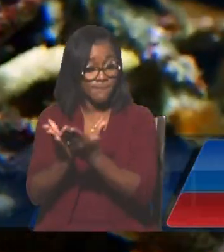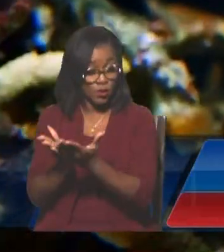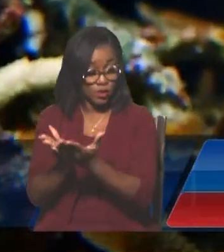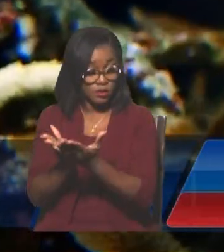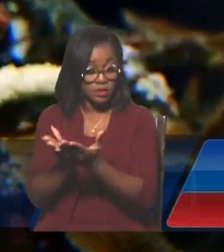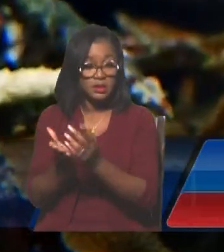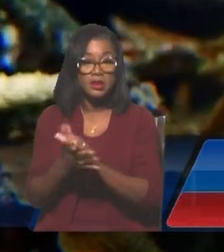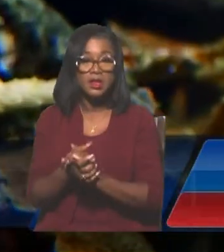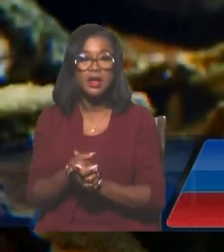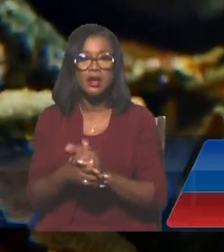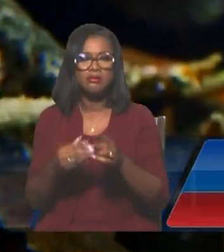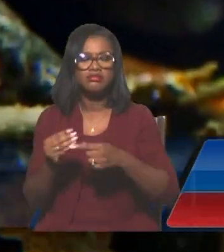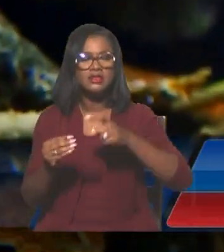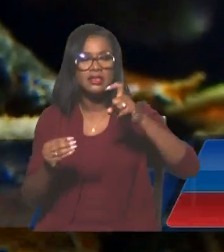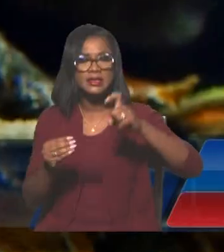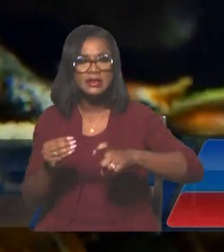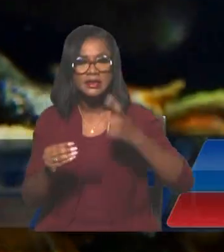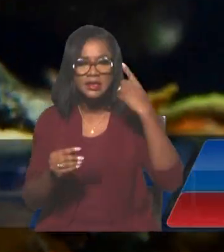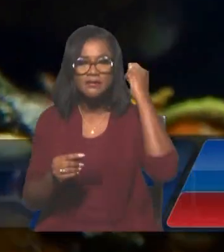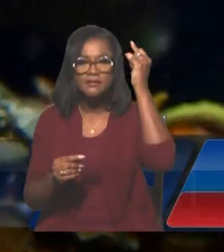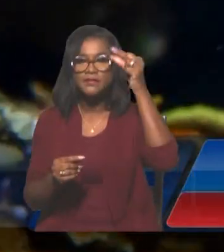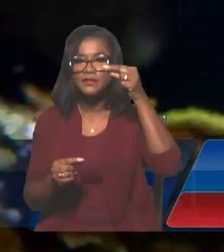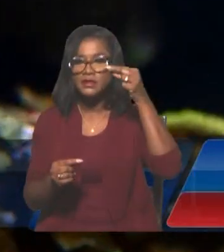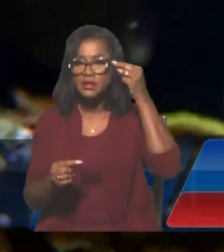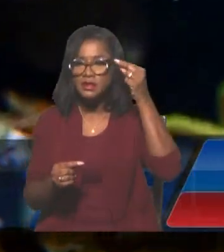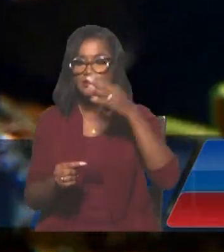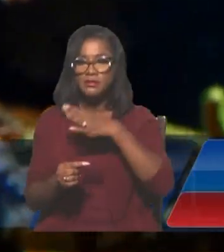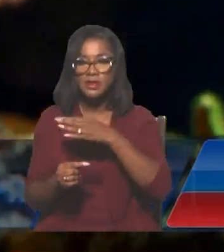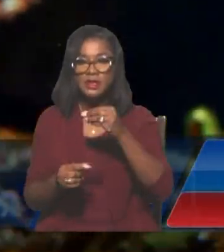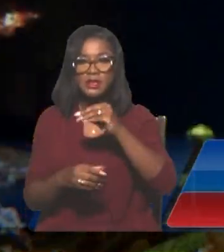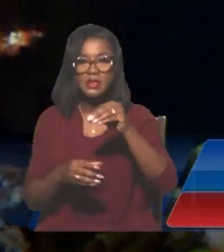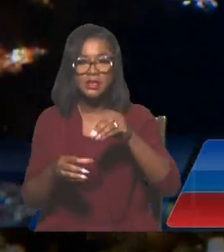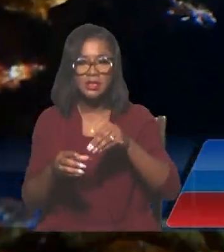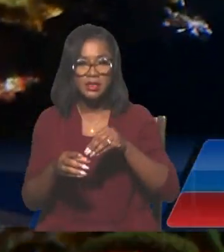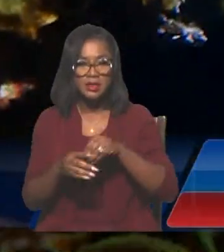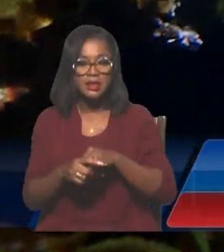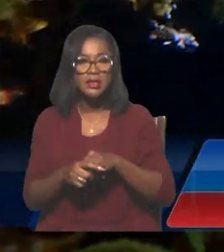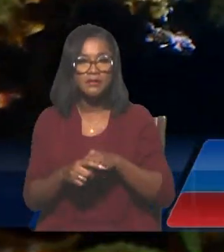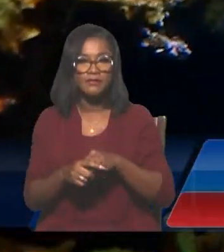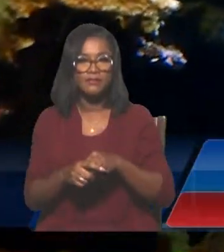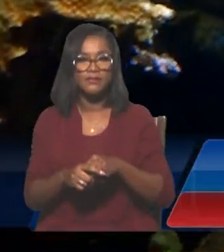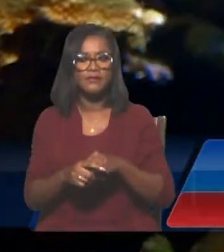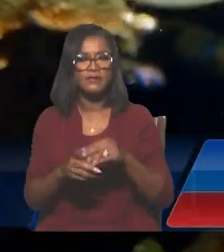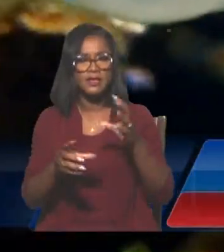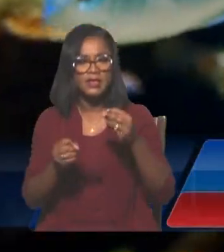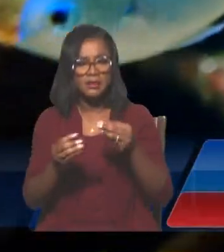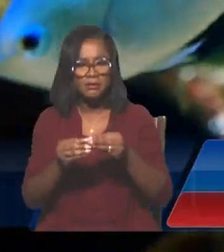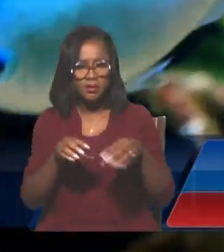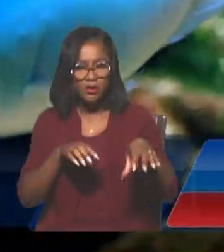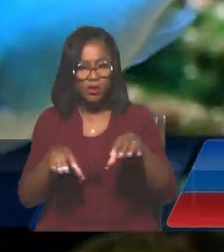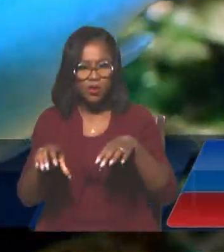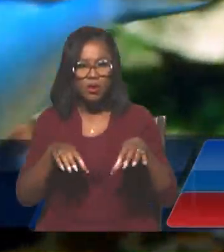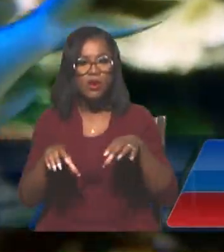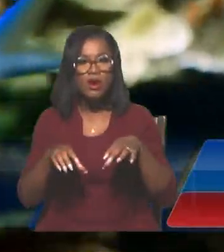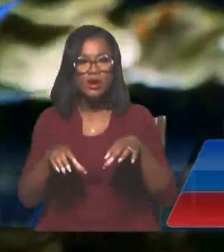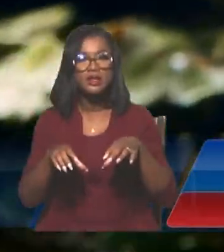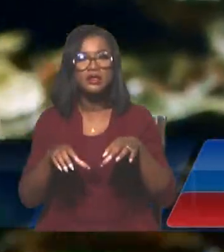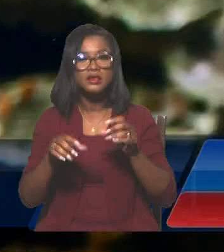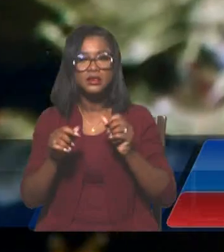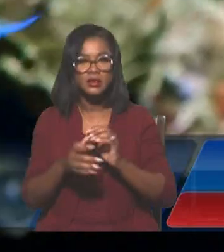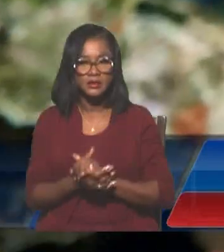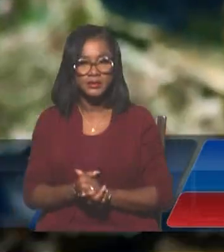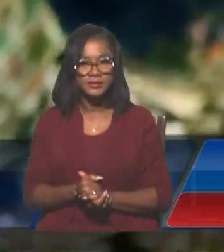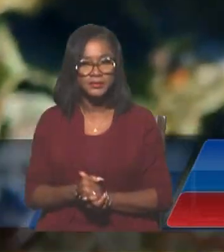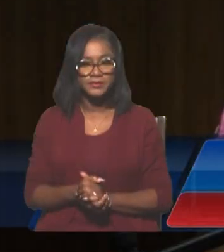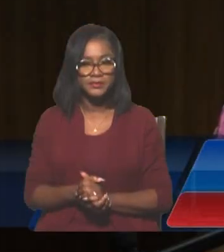Ganase, is the need for government agencies and those involved in marine life to take more action to drive conservation